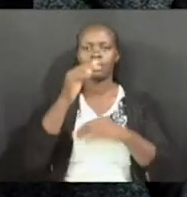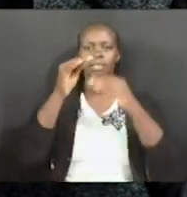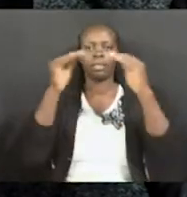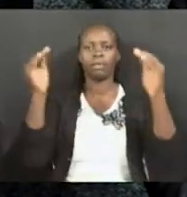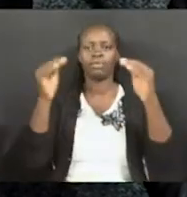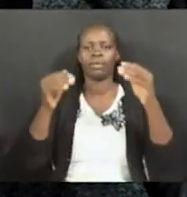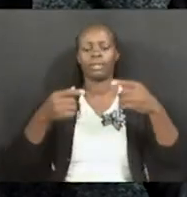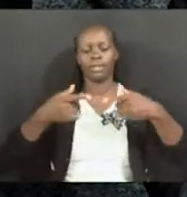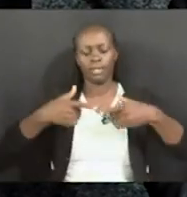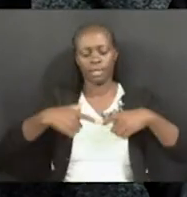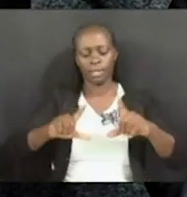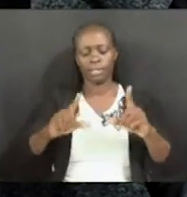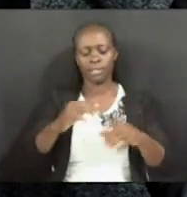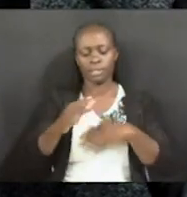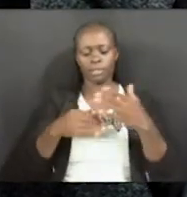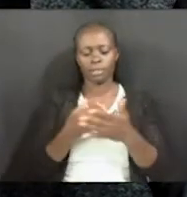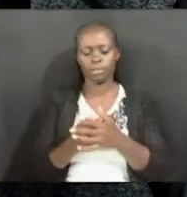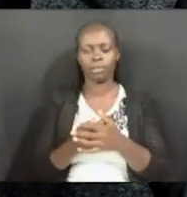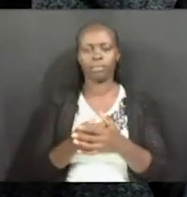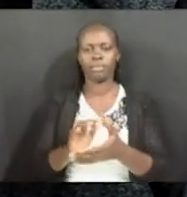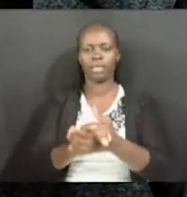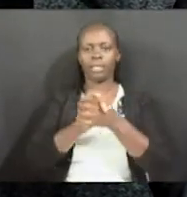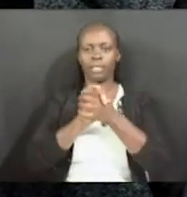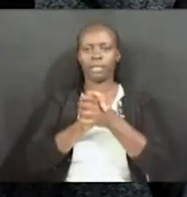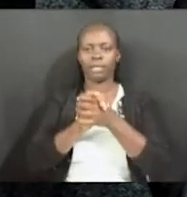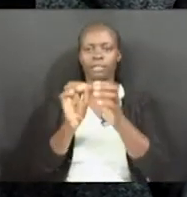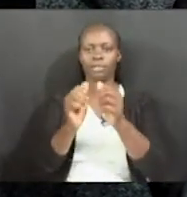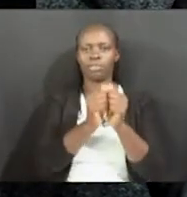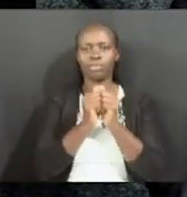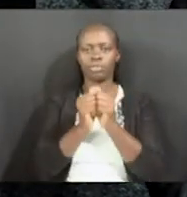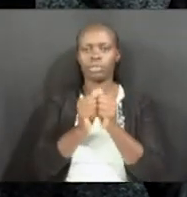all be bound together in your love. Yes. Because